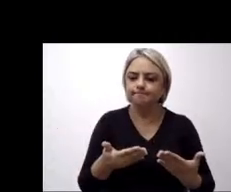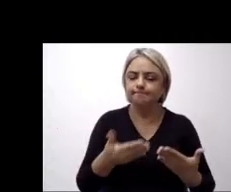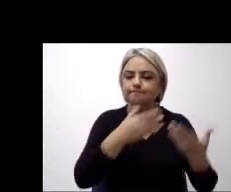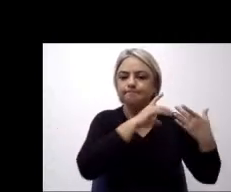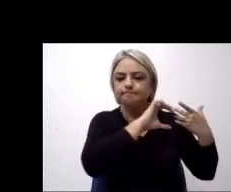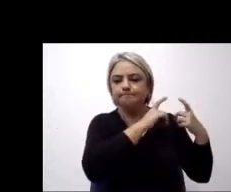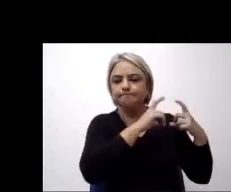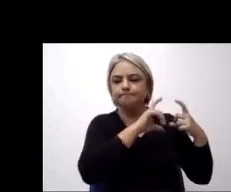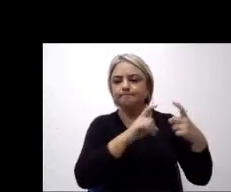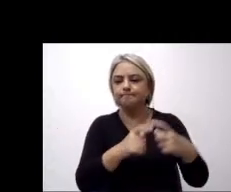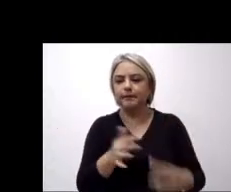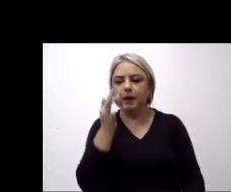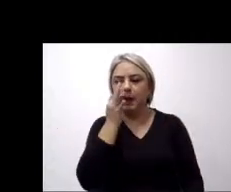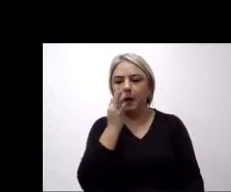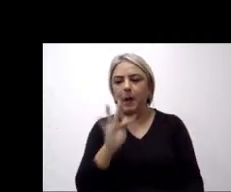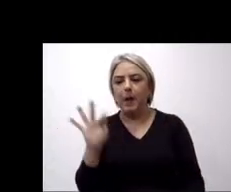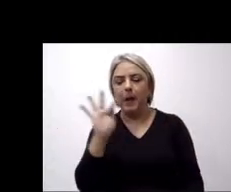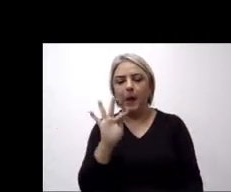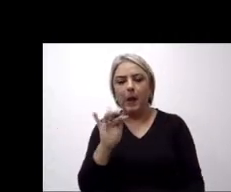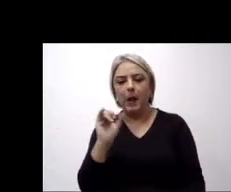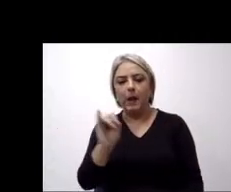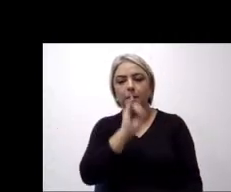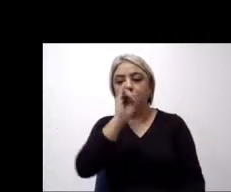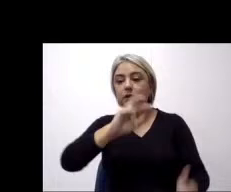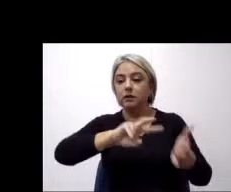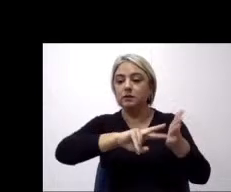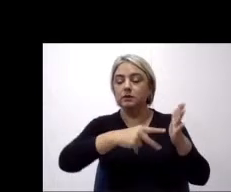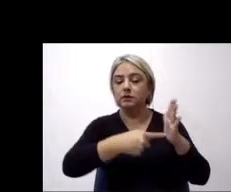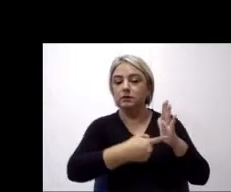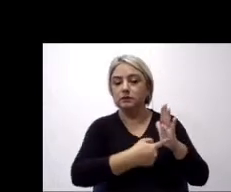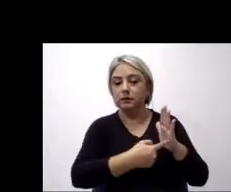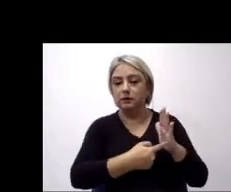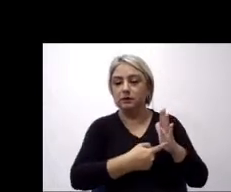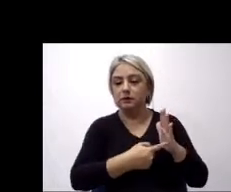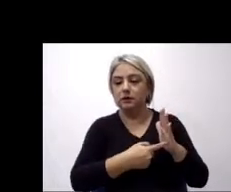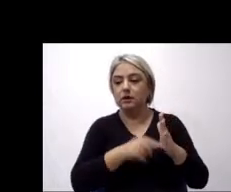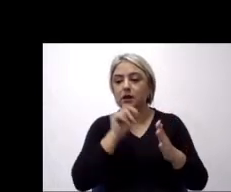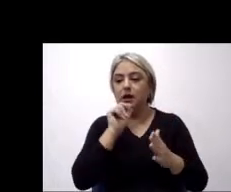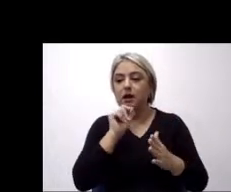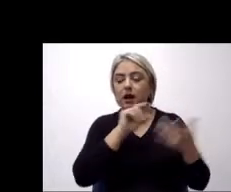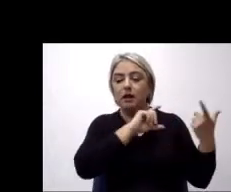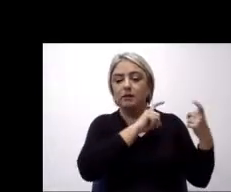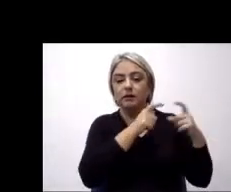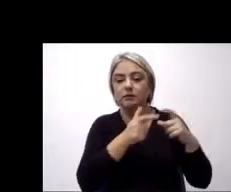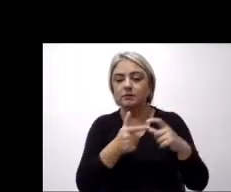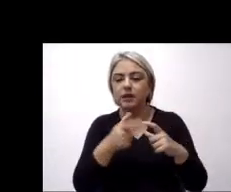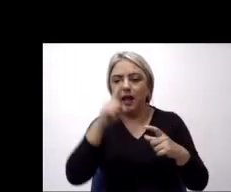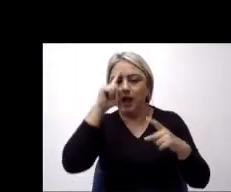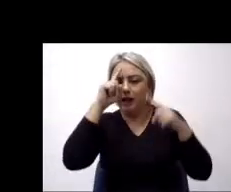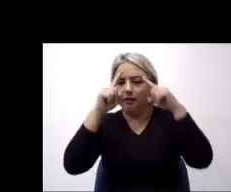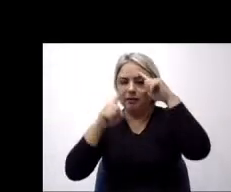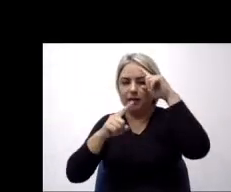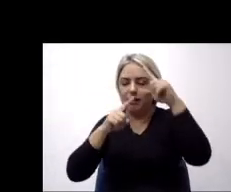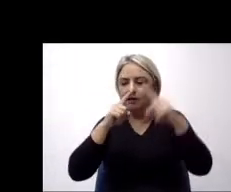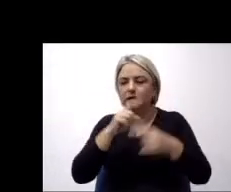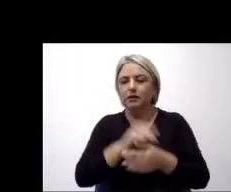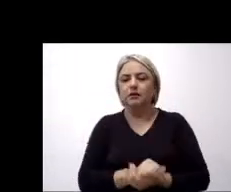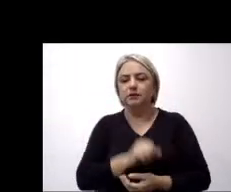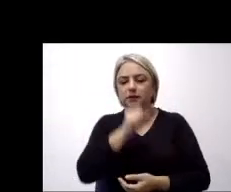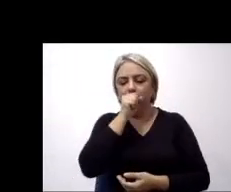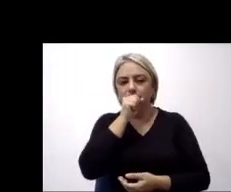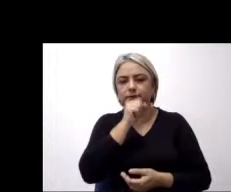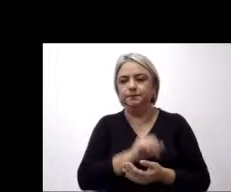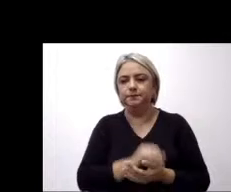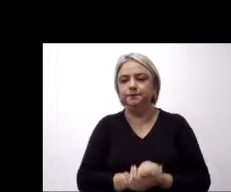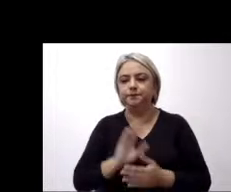meaning. There is some tradition who have the idea that there is an importance of ID, but I make a big difference between ID